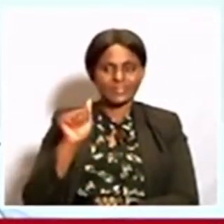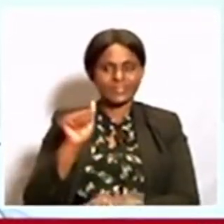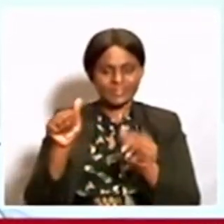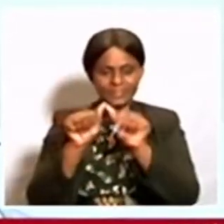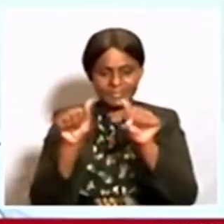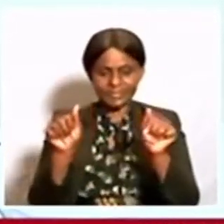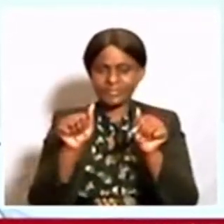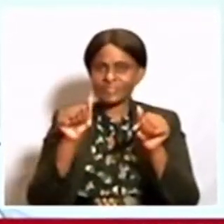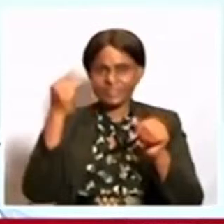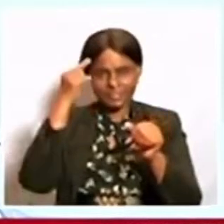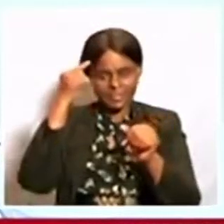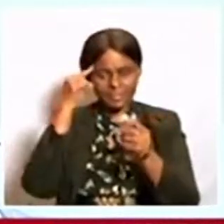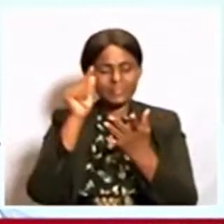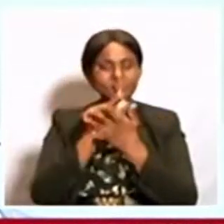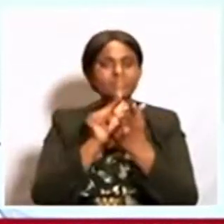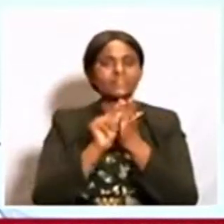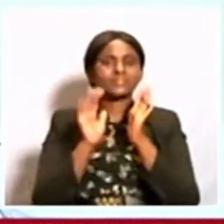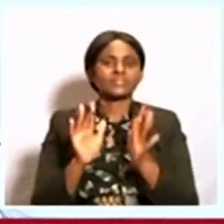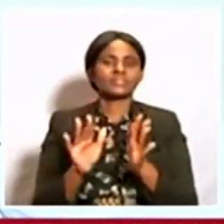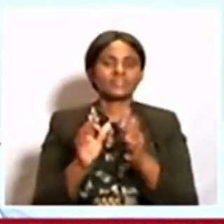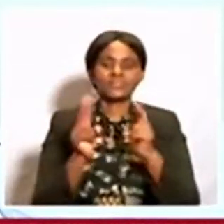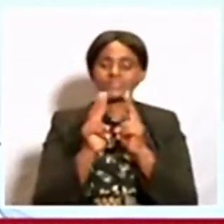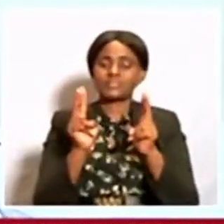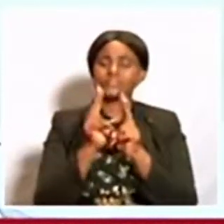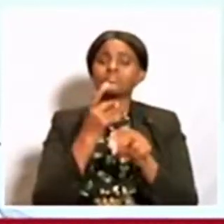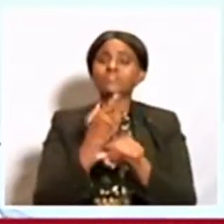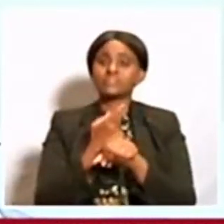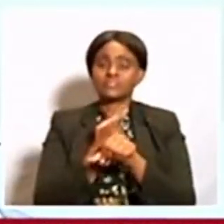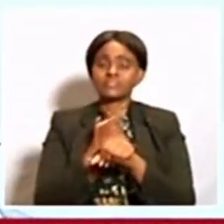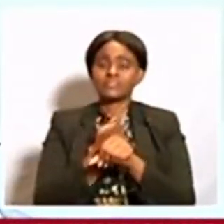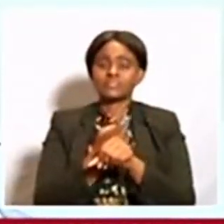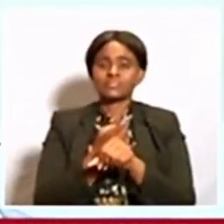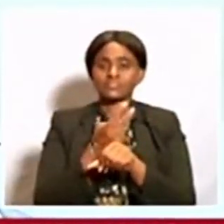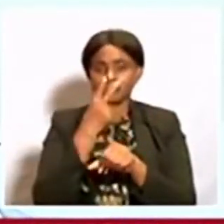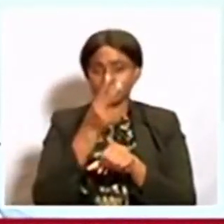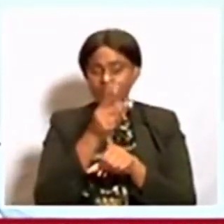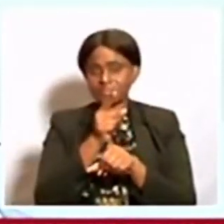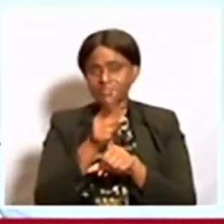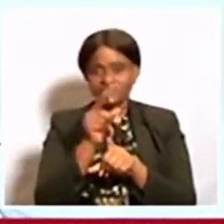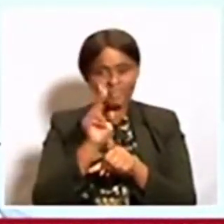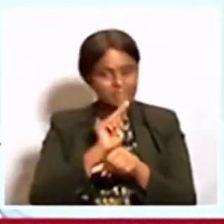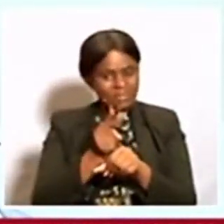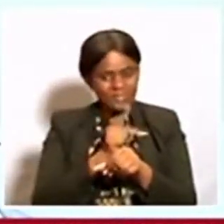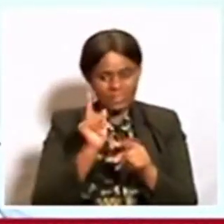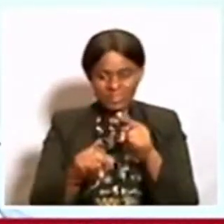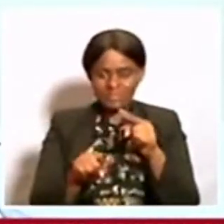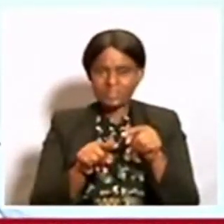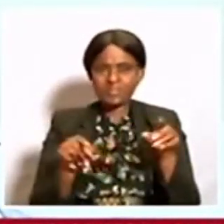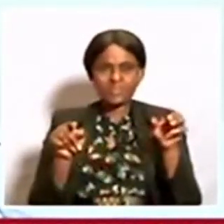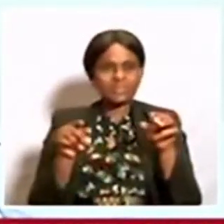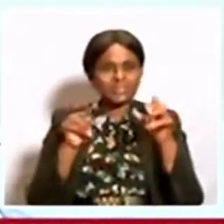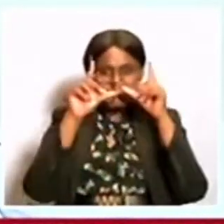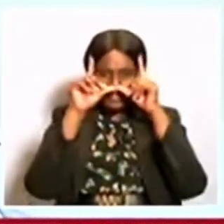it becomes very difficult. And we will not swear away from that. We will not close our